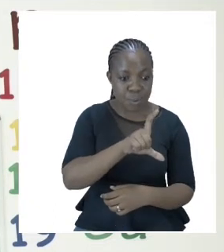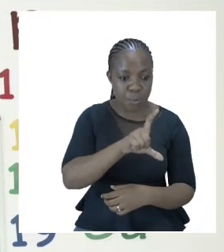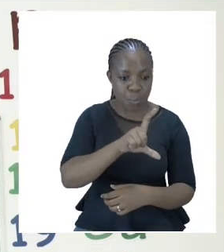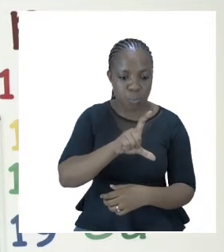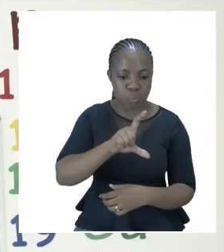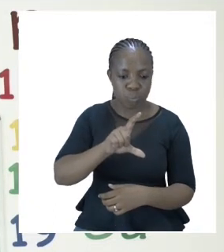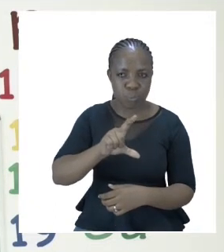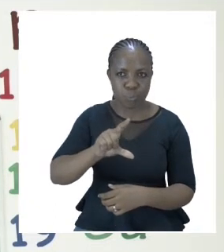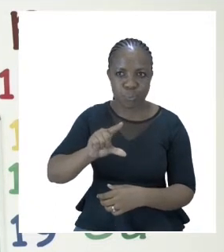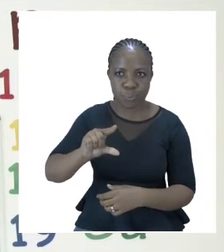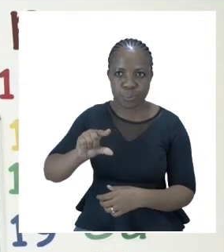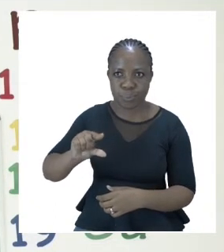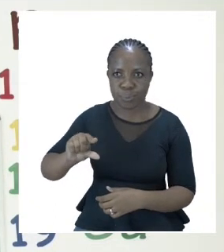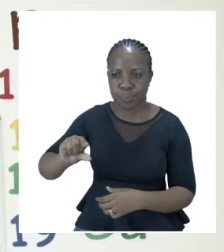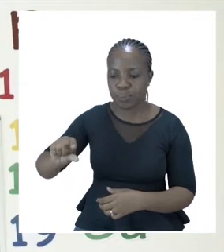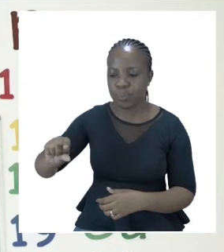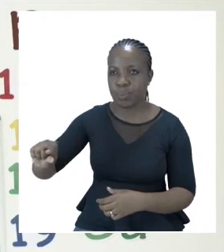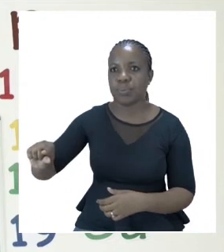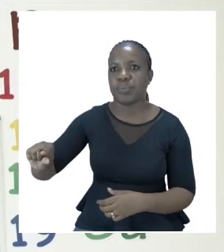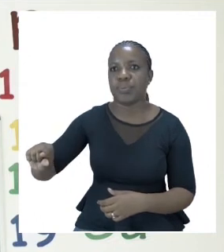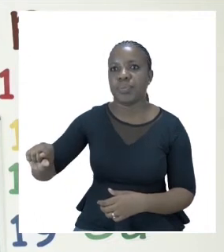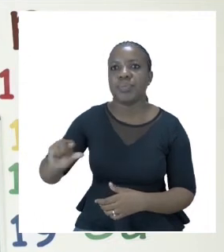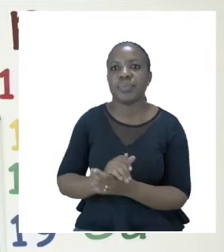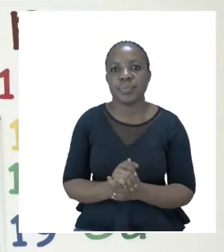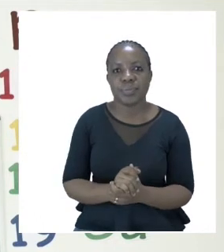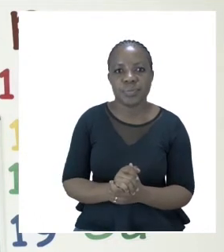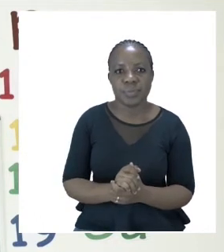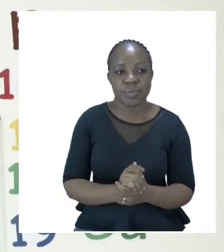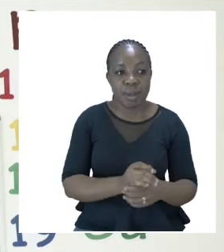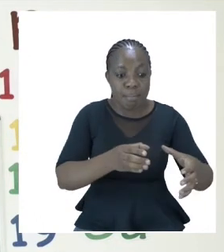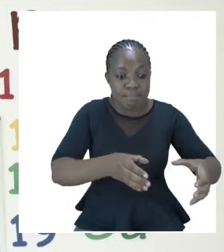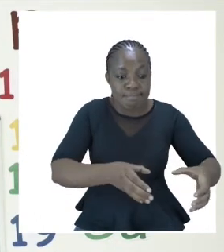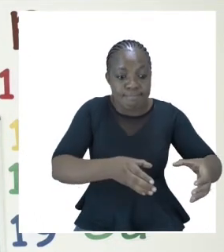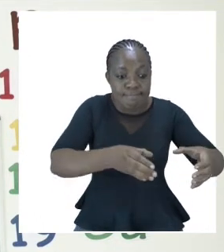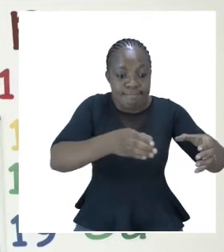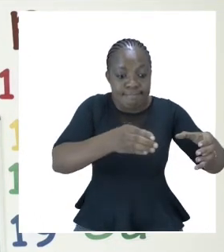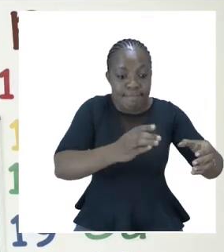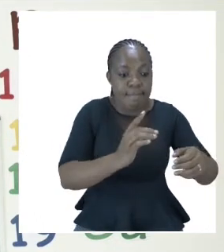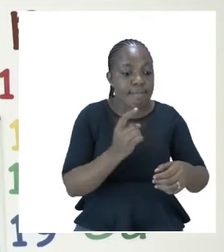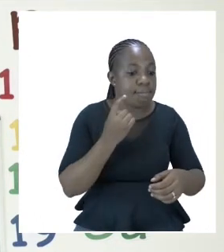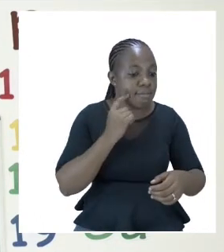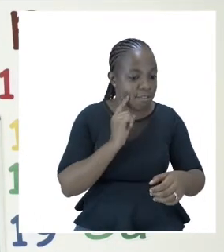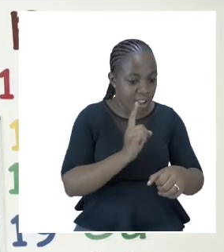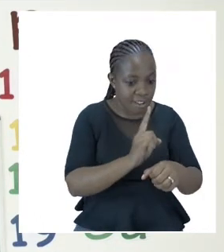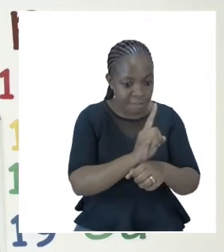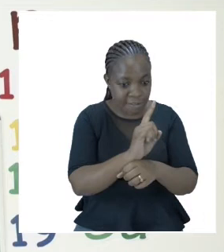And then we will have the colors. And then my